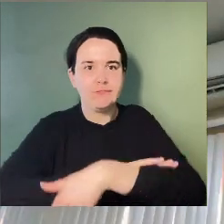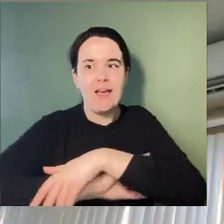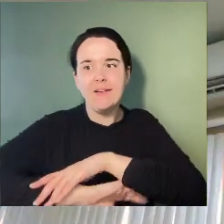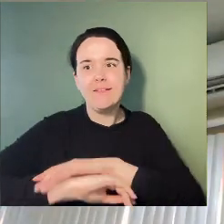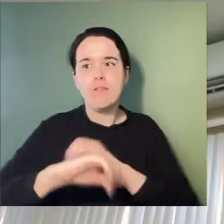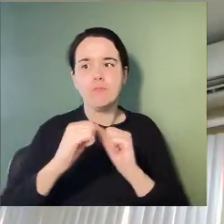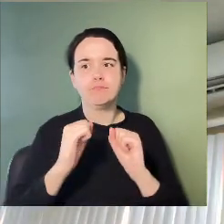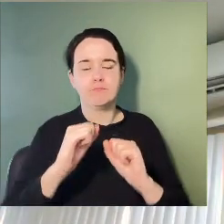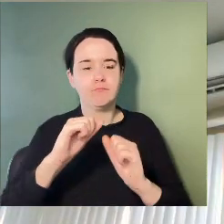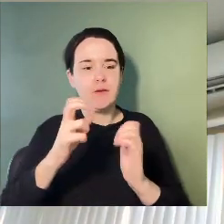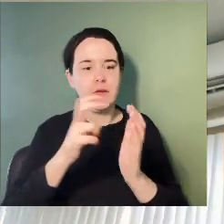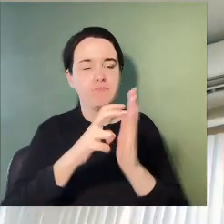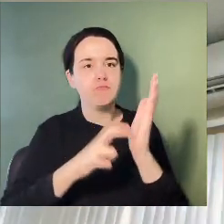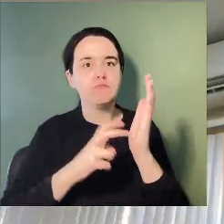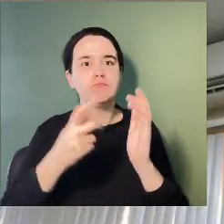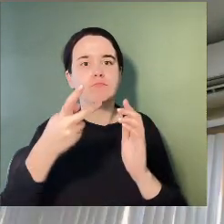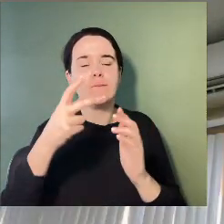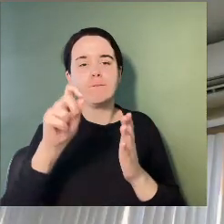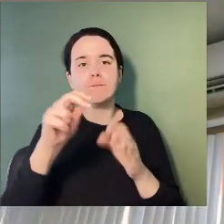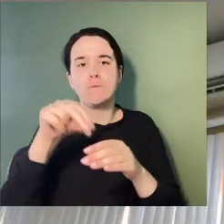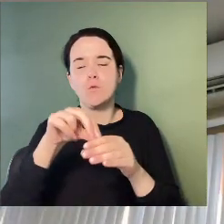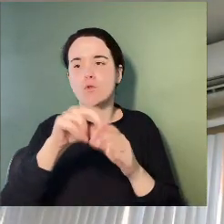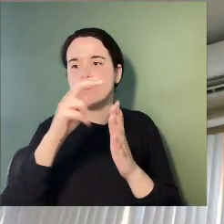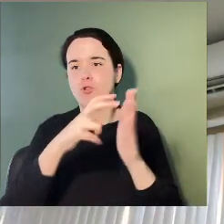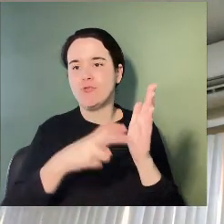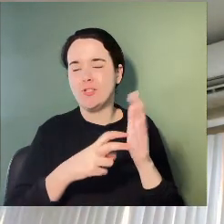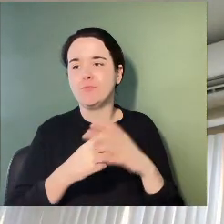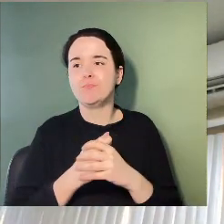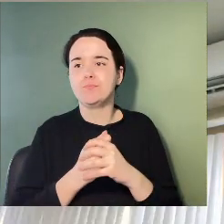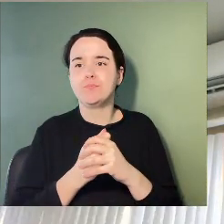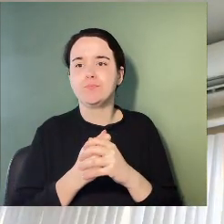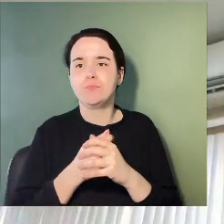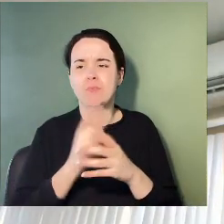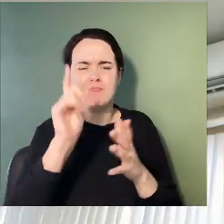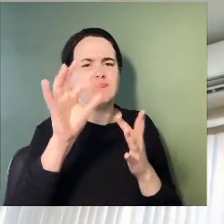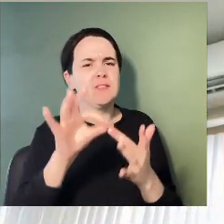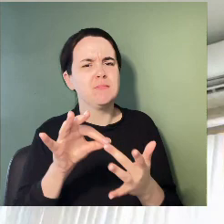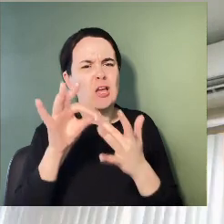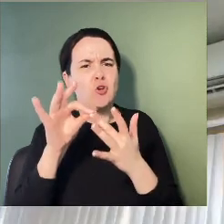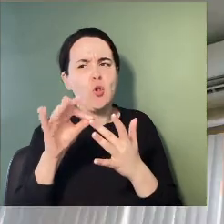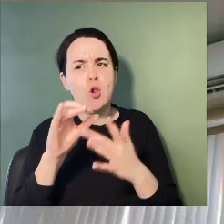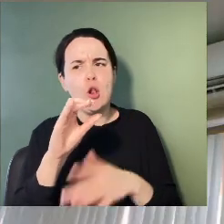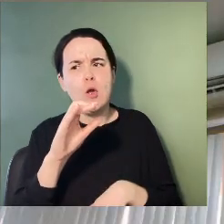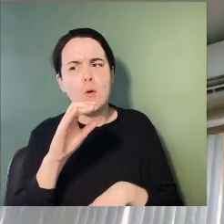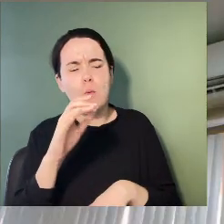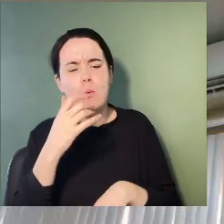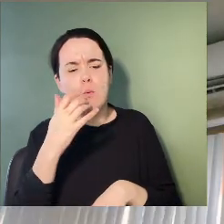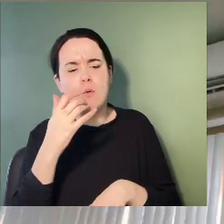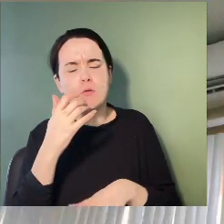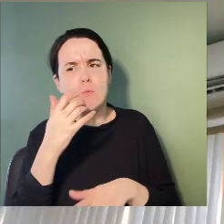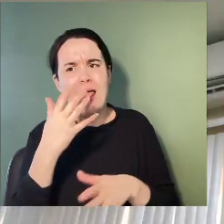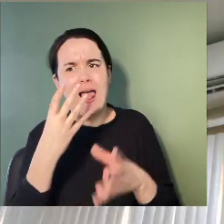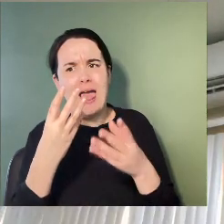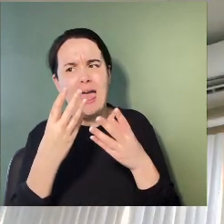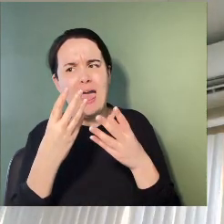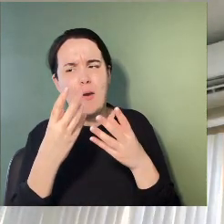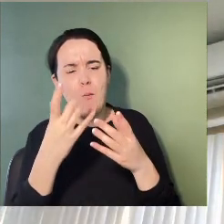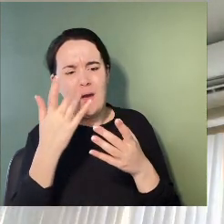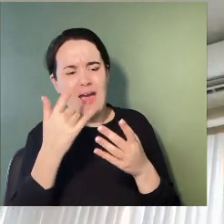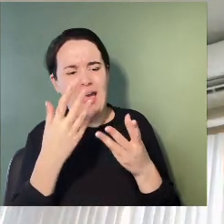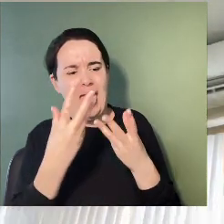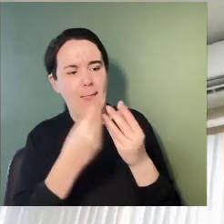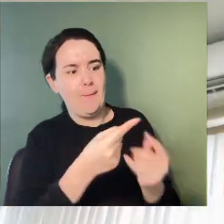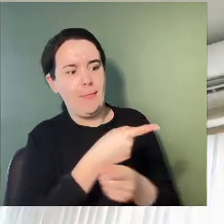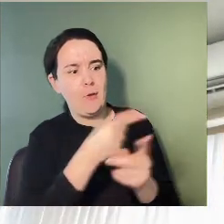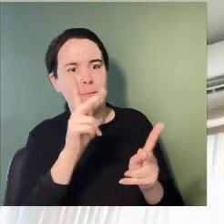voters registration, there were special queues for people with disabilities. They were attended to faster than